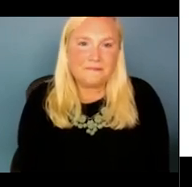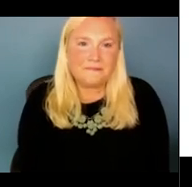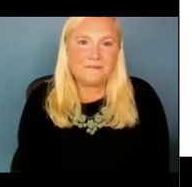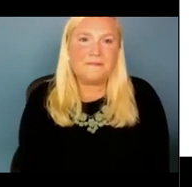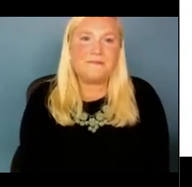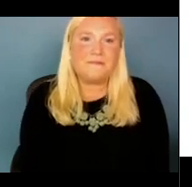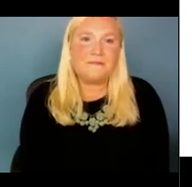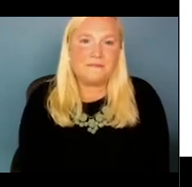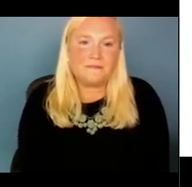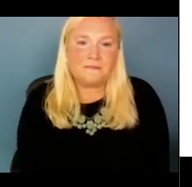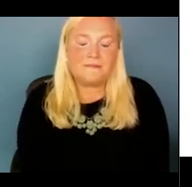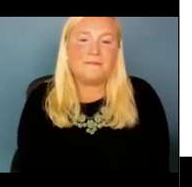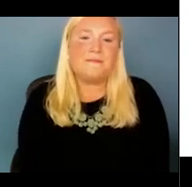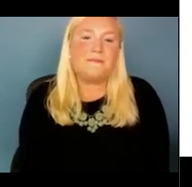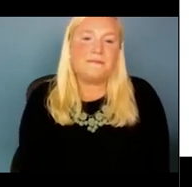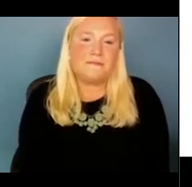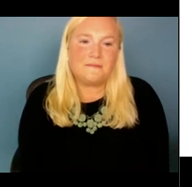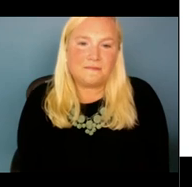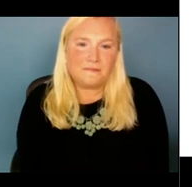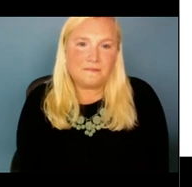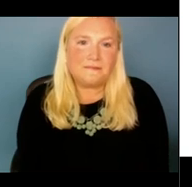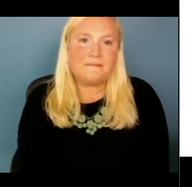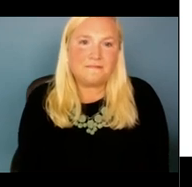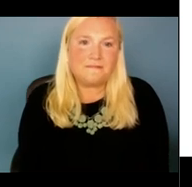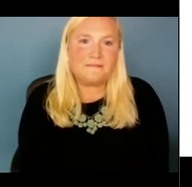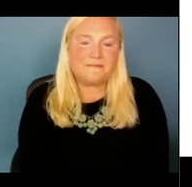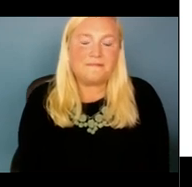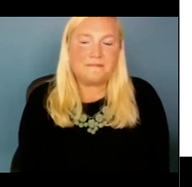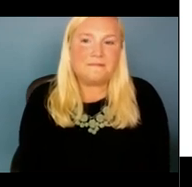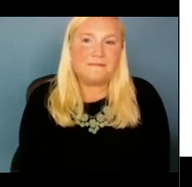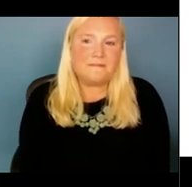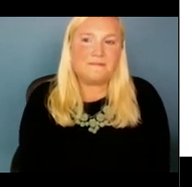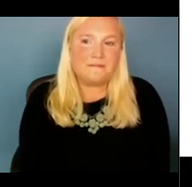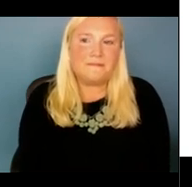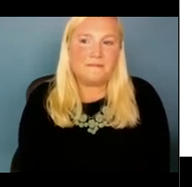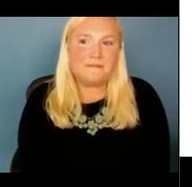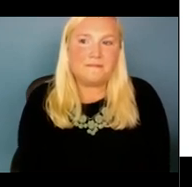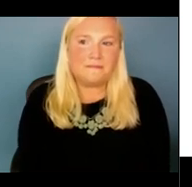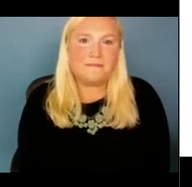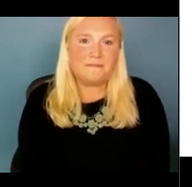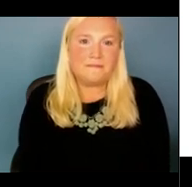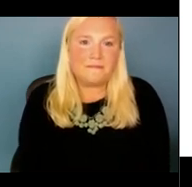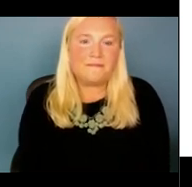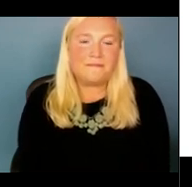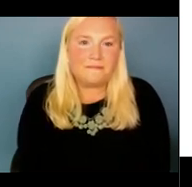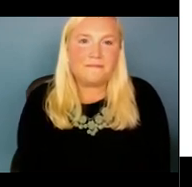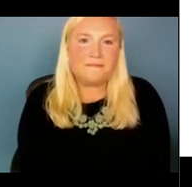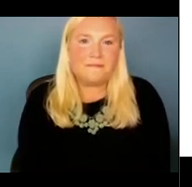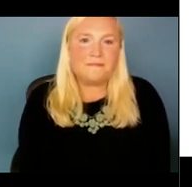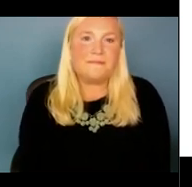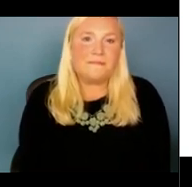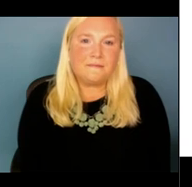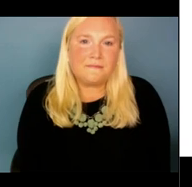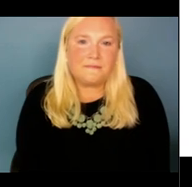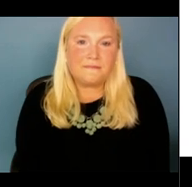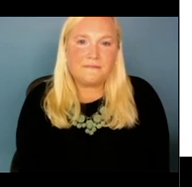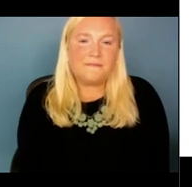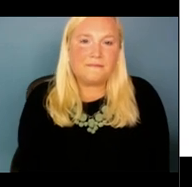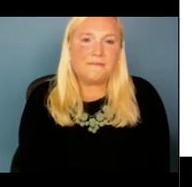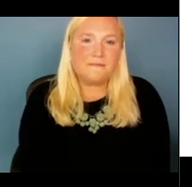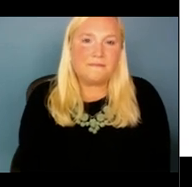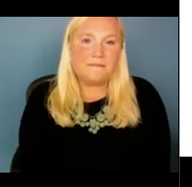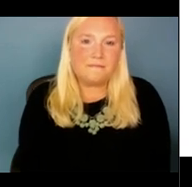it, that helps to reduce that societal stigma by increasing awareness. And that's